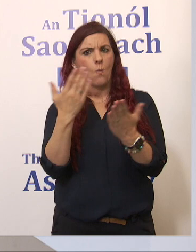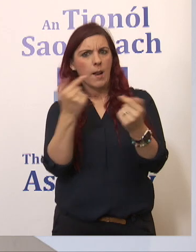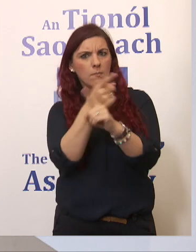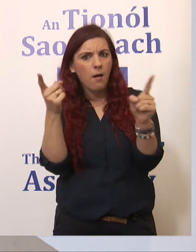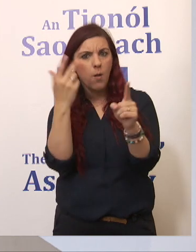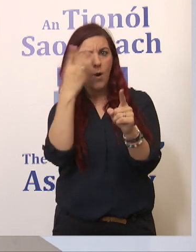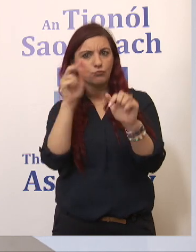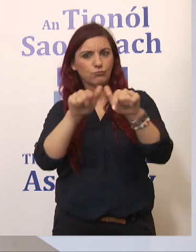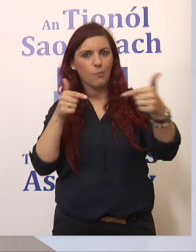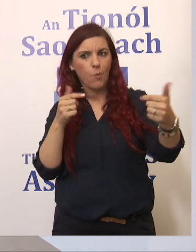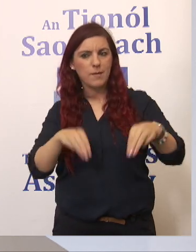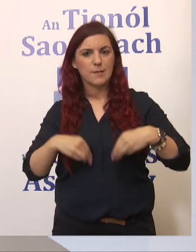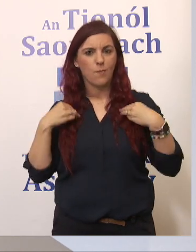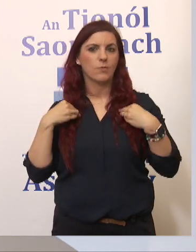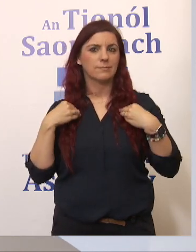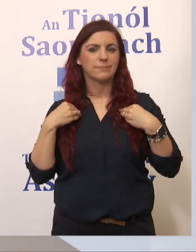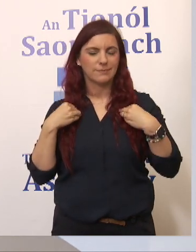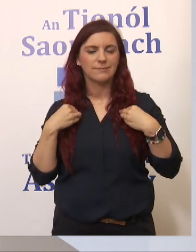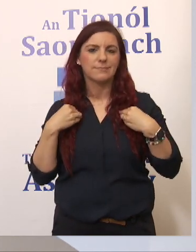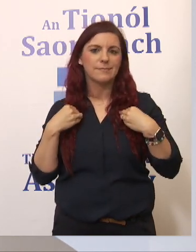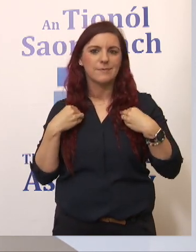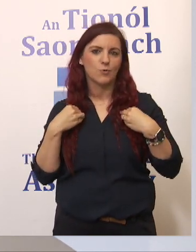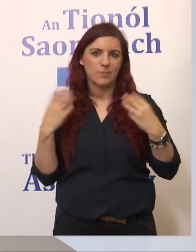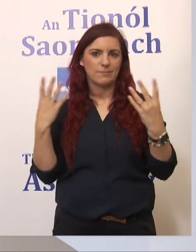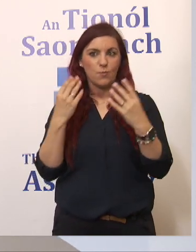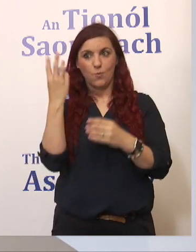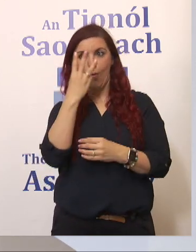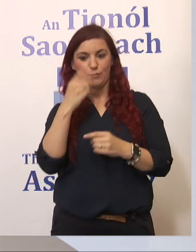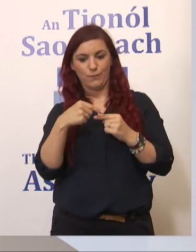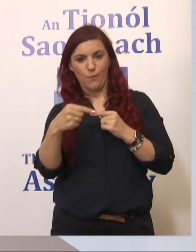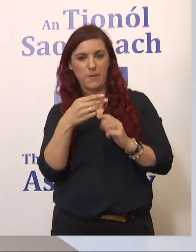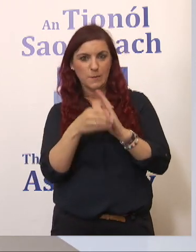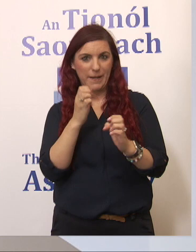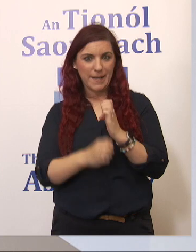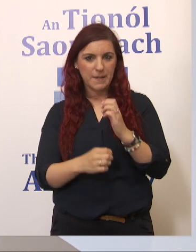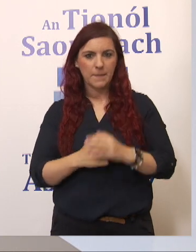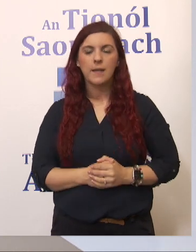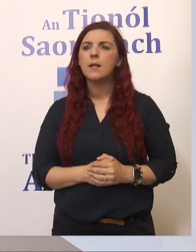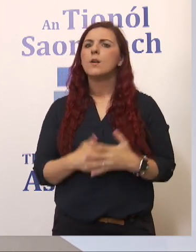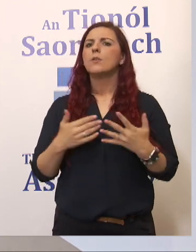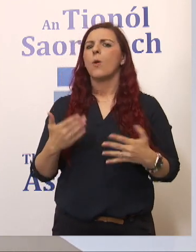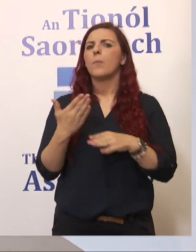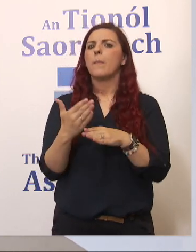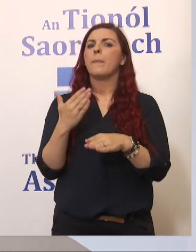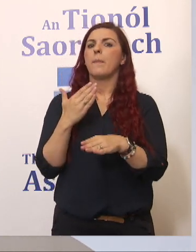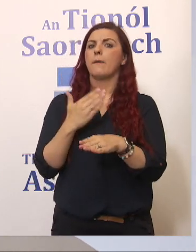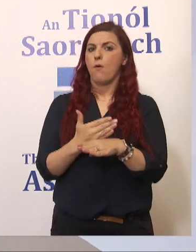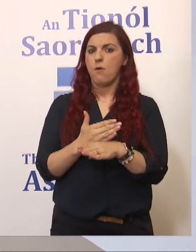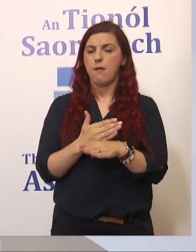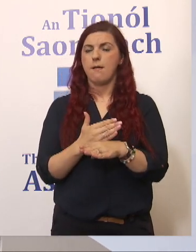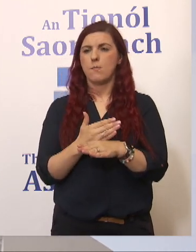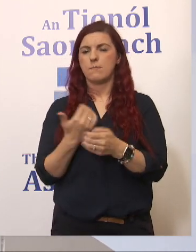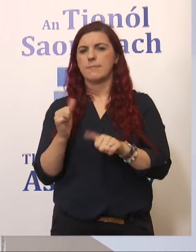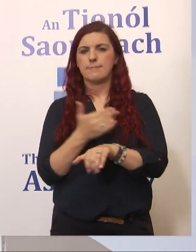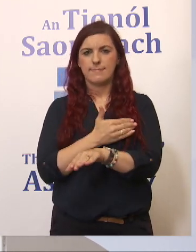morning to be with us for this weekend session. So just before we